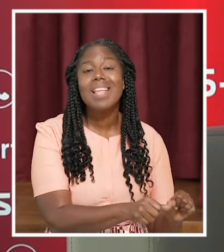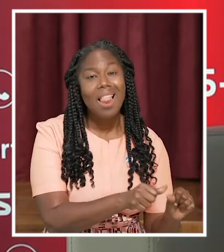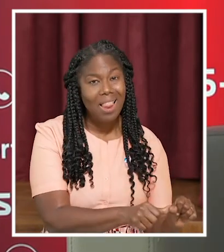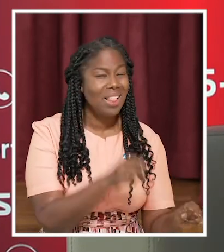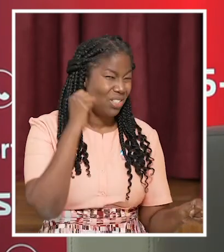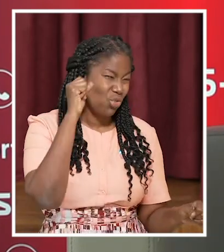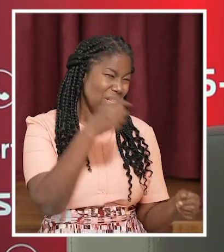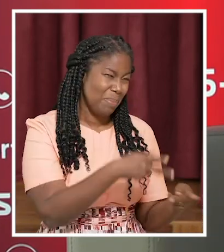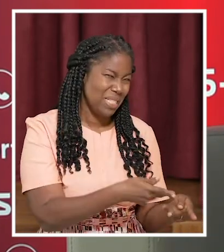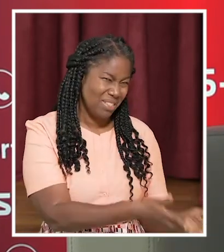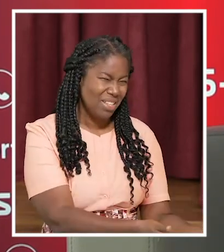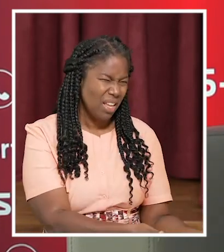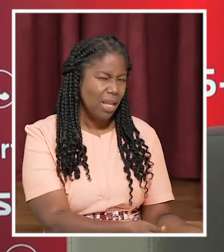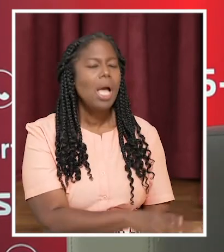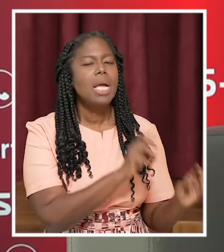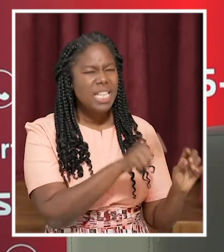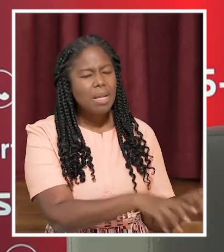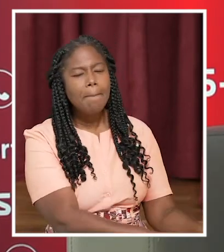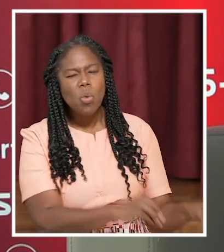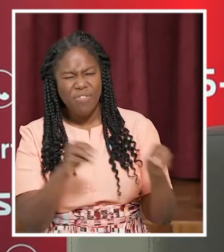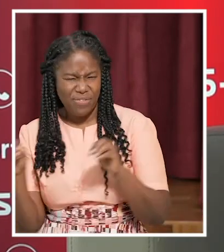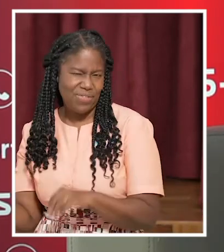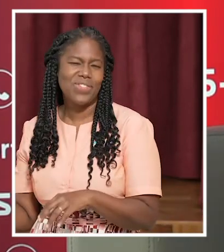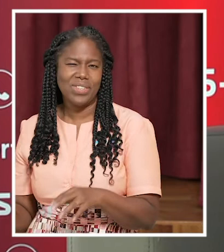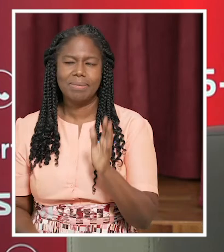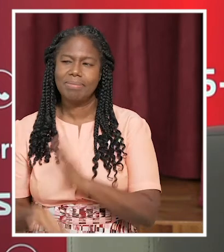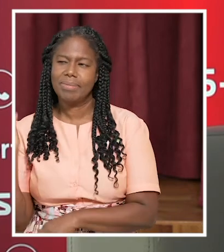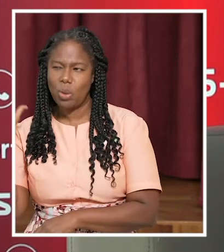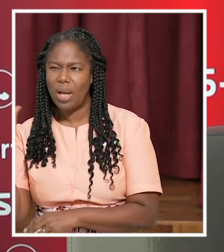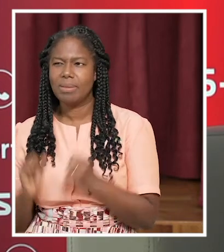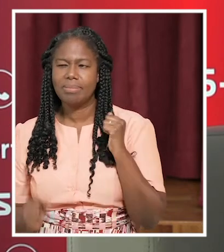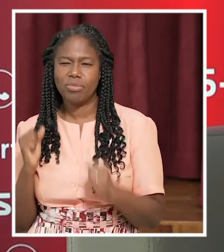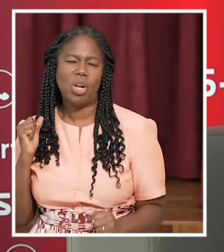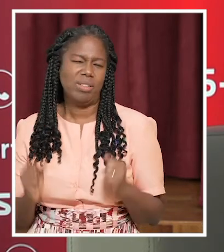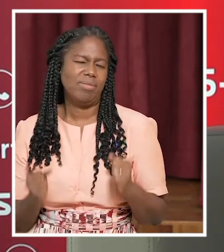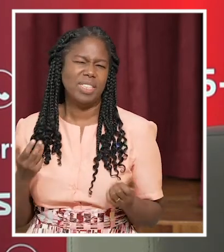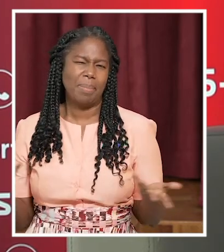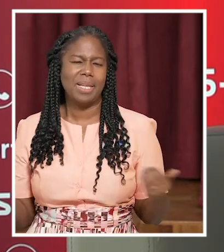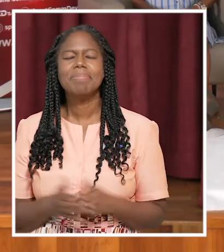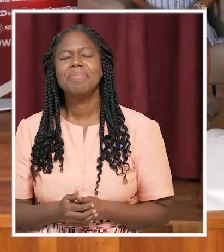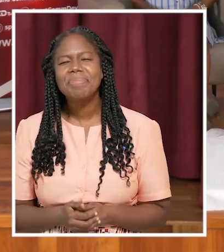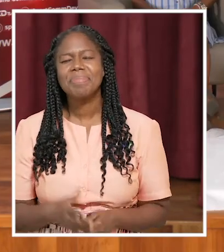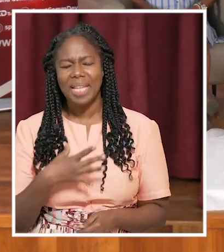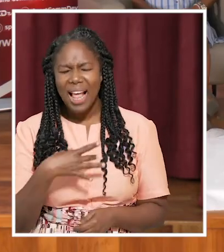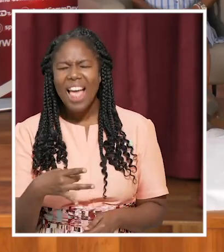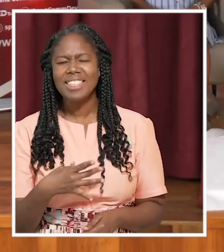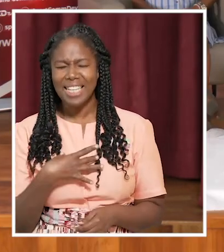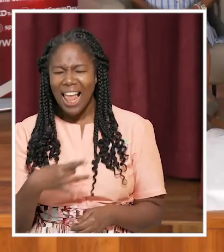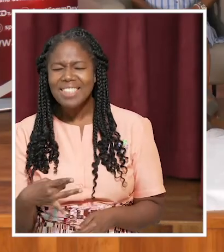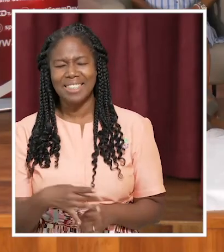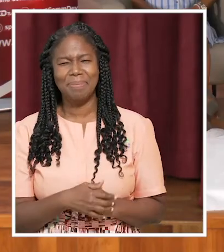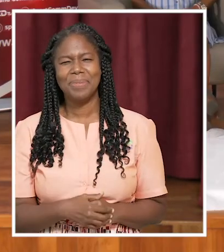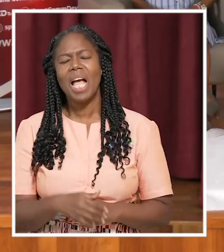can put down the phone after a while and say, okay, I'm taking a break from all devices. Yeah, I like that. And I love this